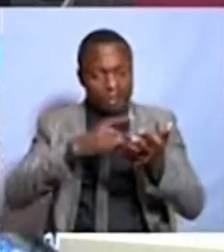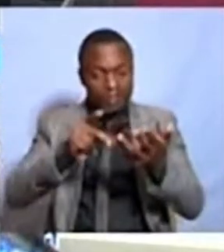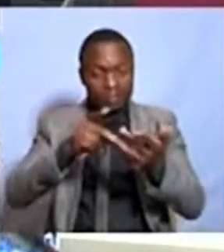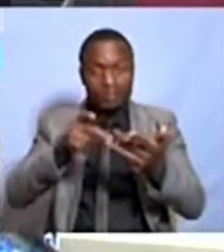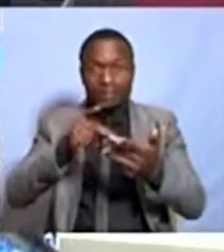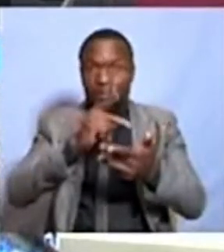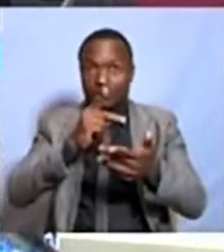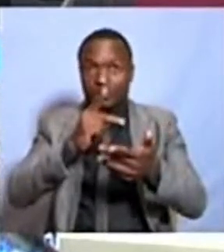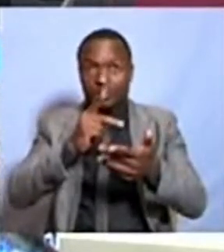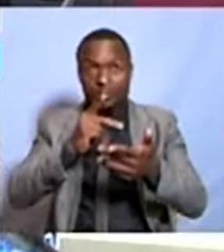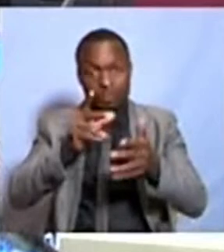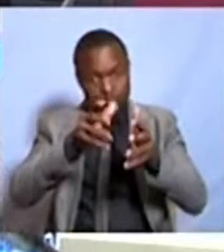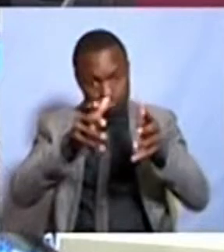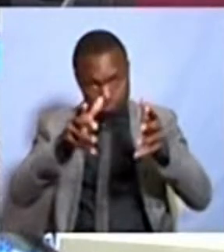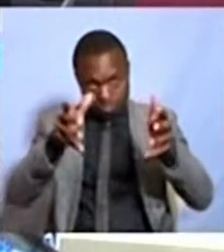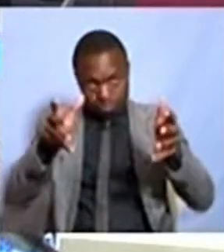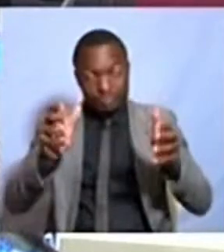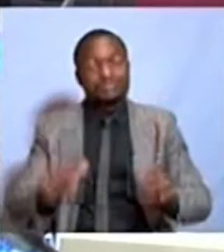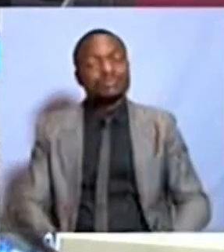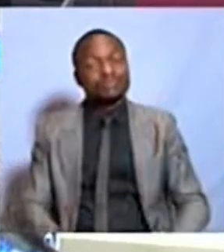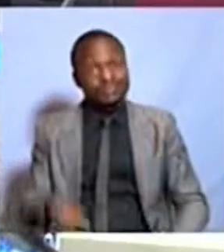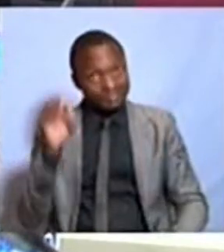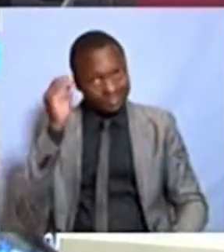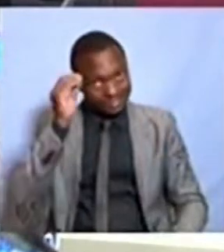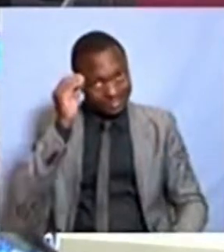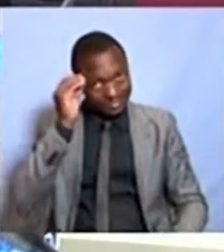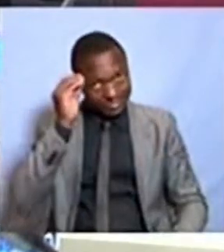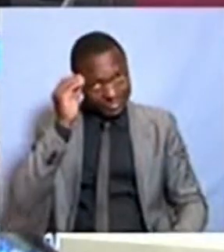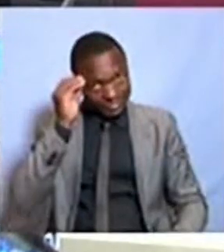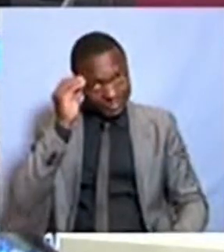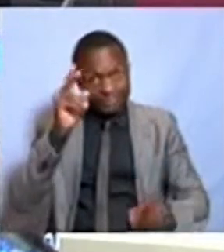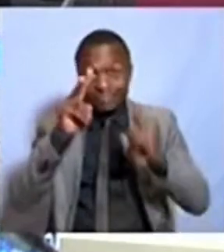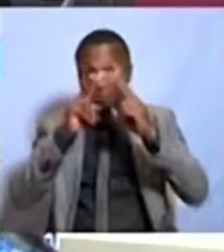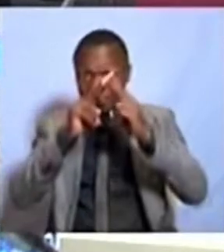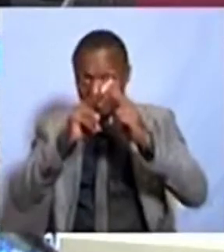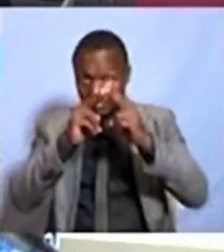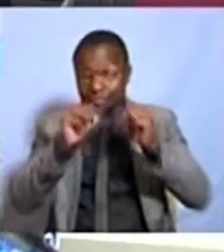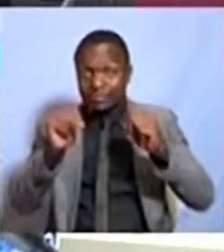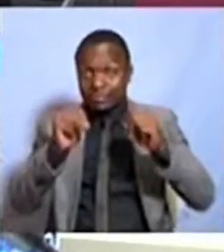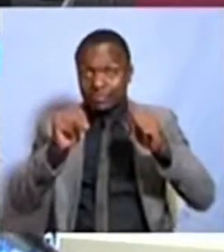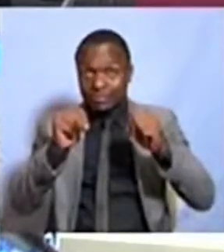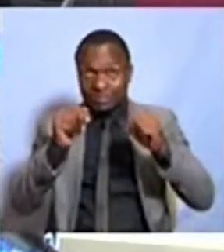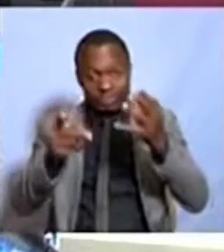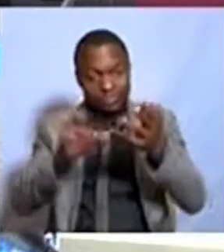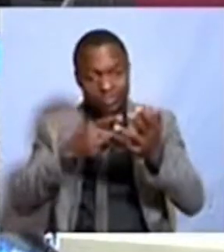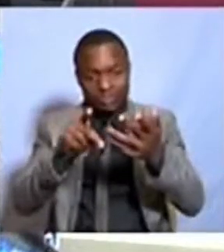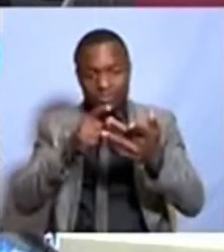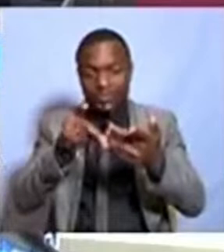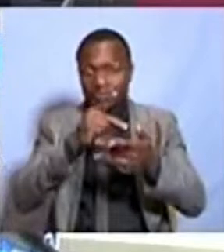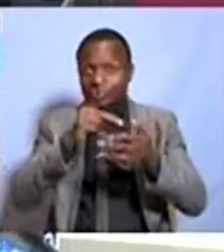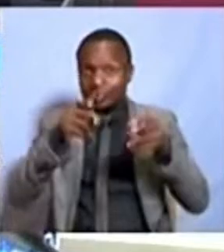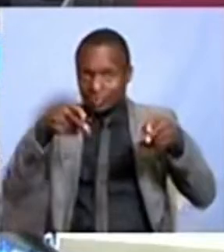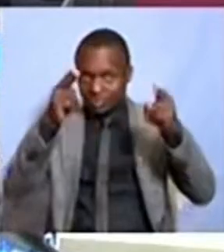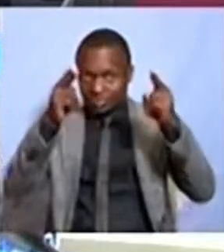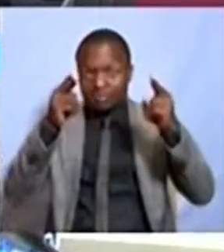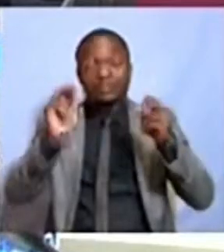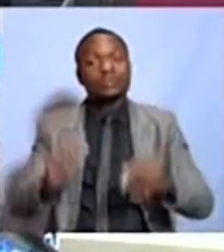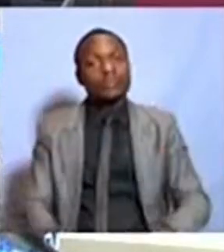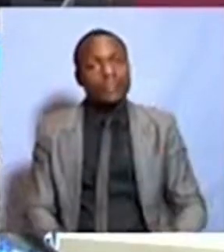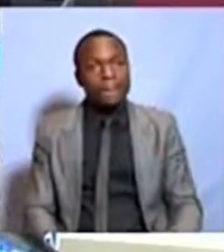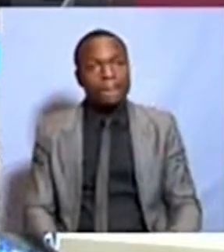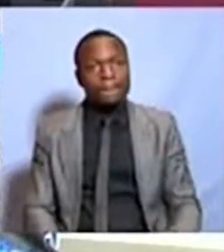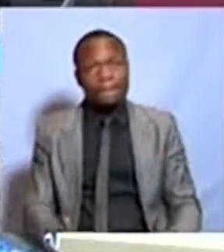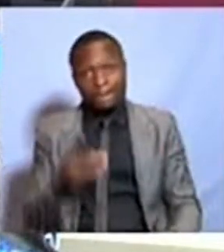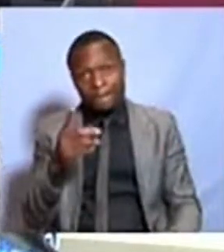number, so of course we know that our rural populations were higher, and of course that's where